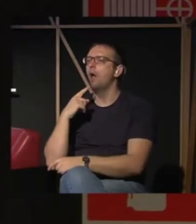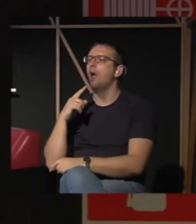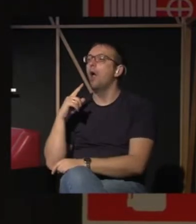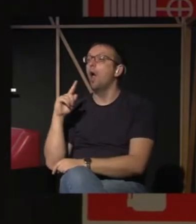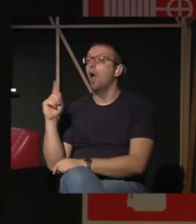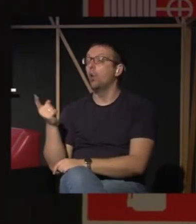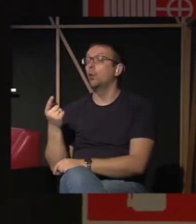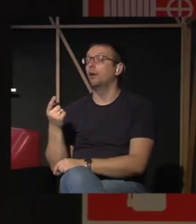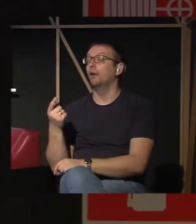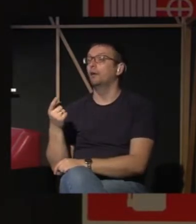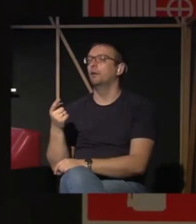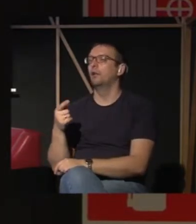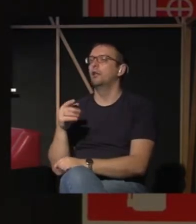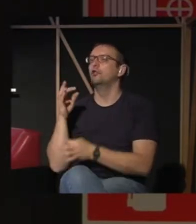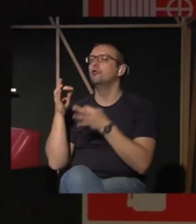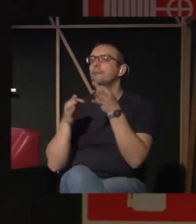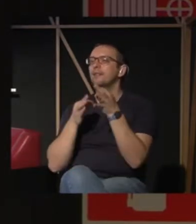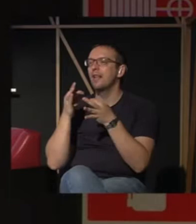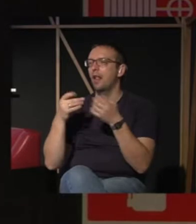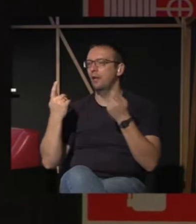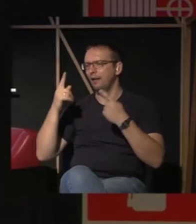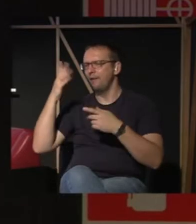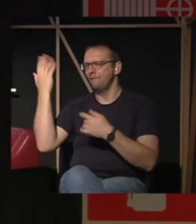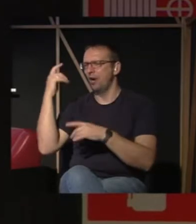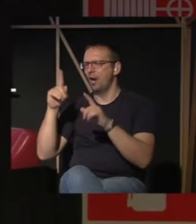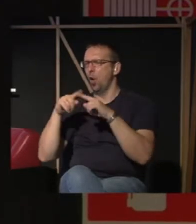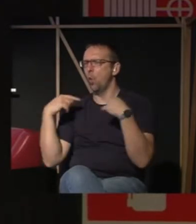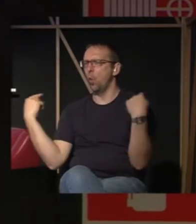We had low-level counters for food and beverage